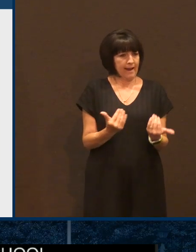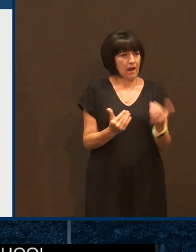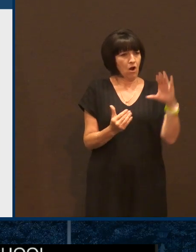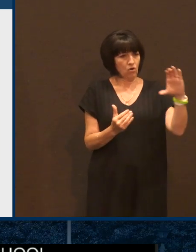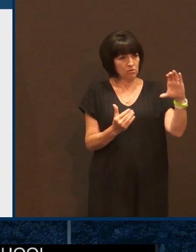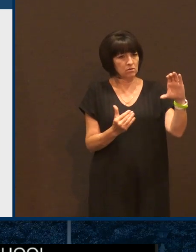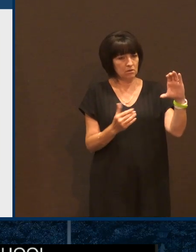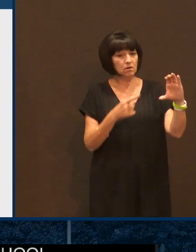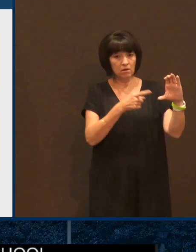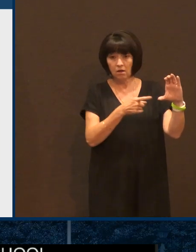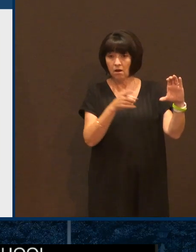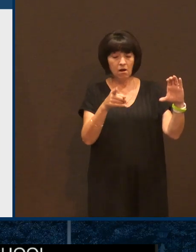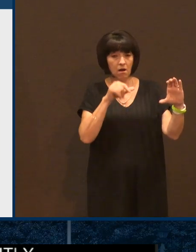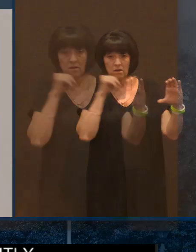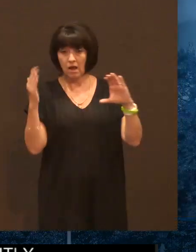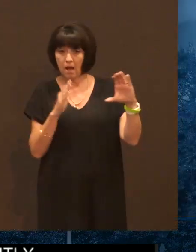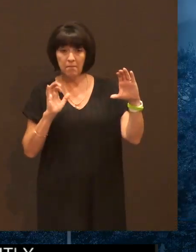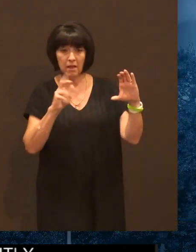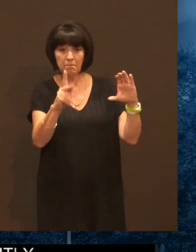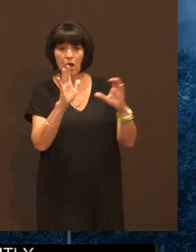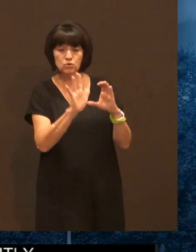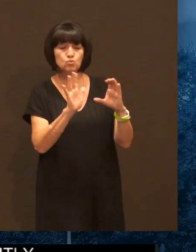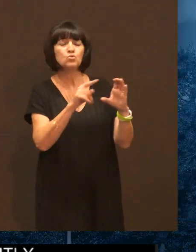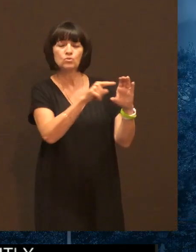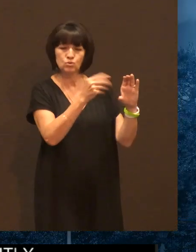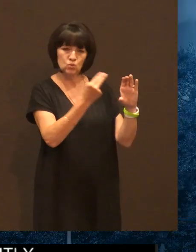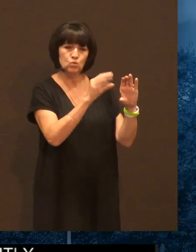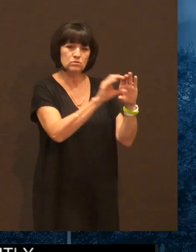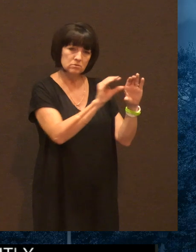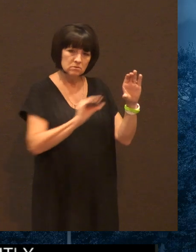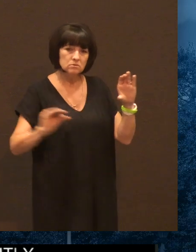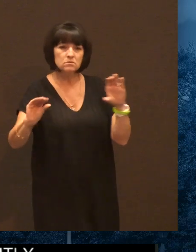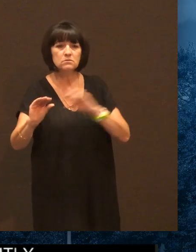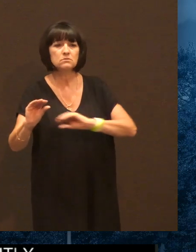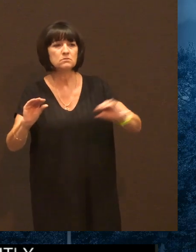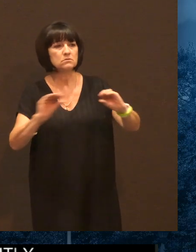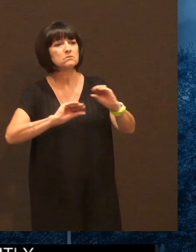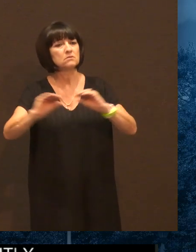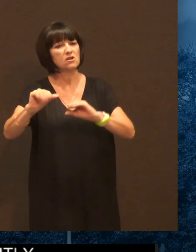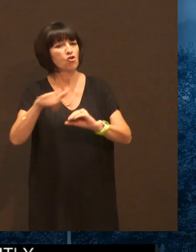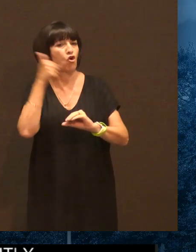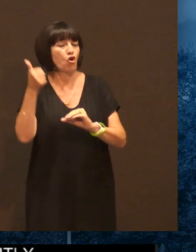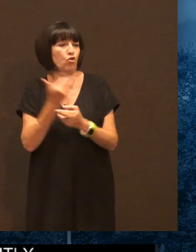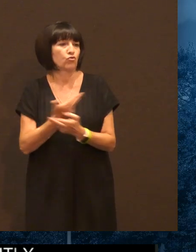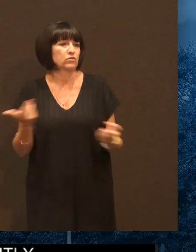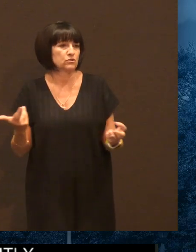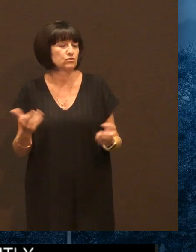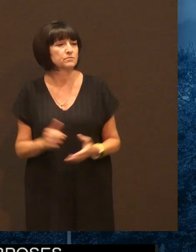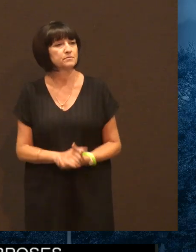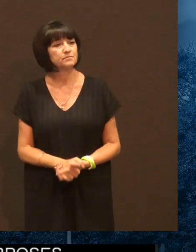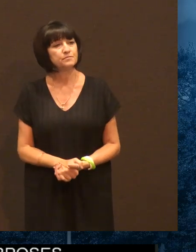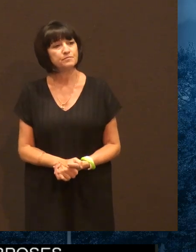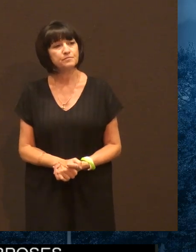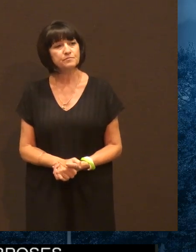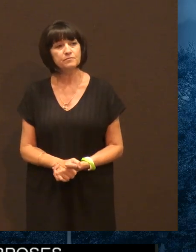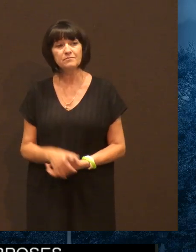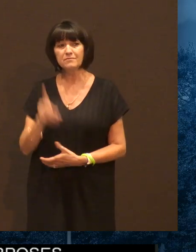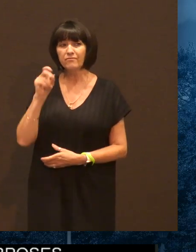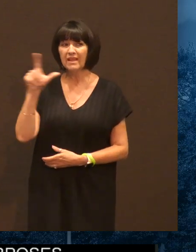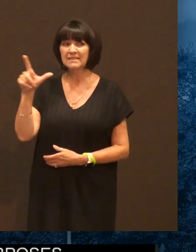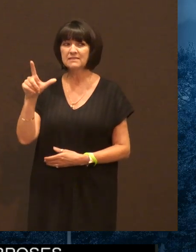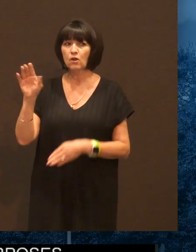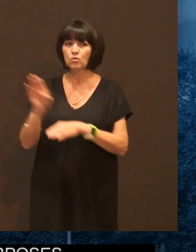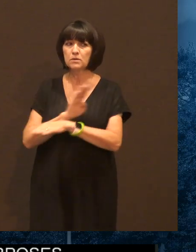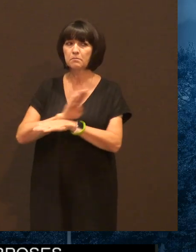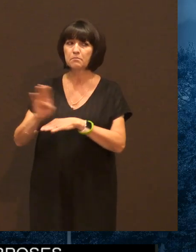purposes. All right, last questions from Peter Osborne at Delaware Business Times. What happened to our current supply